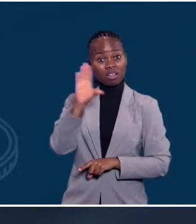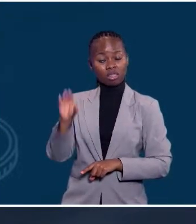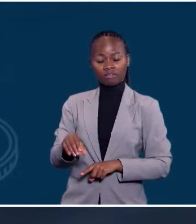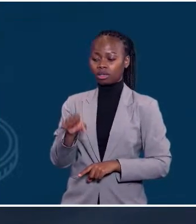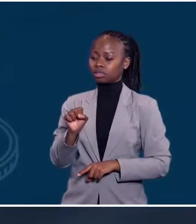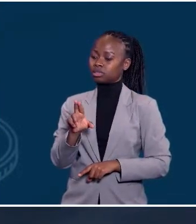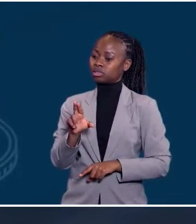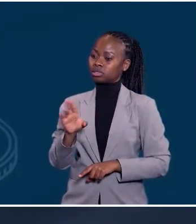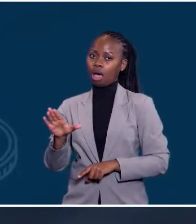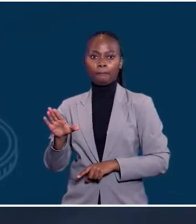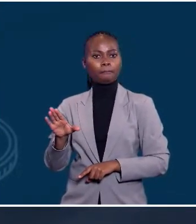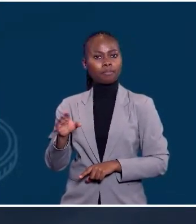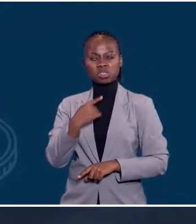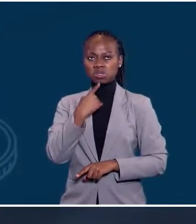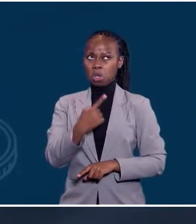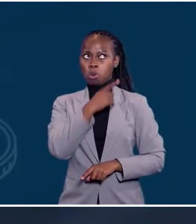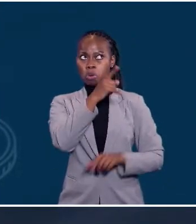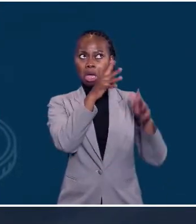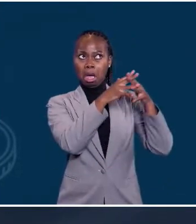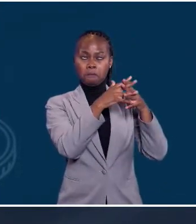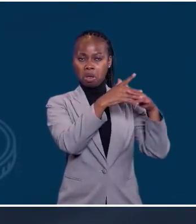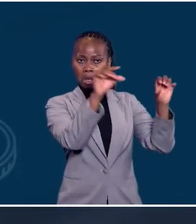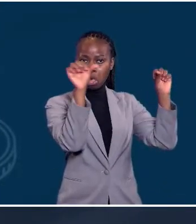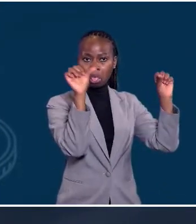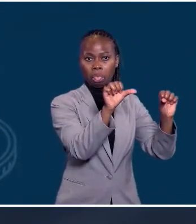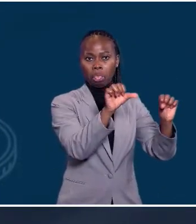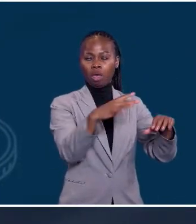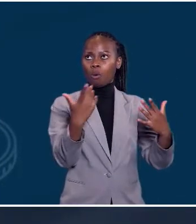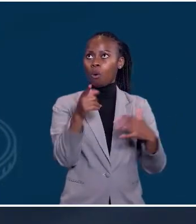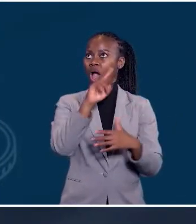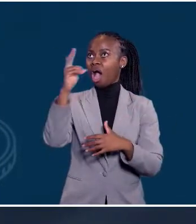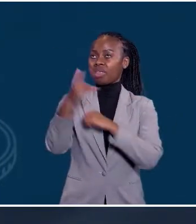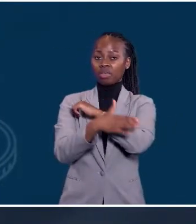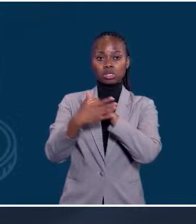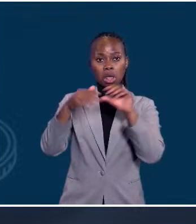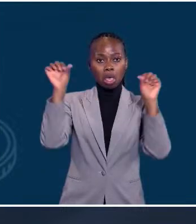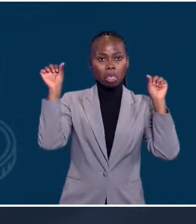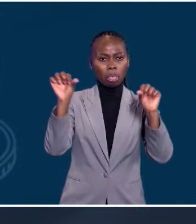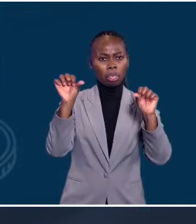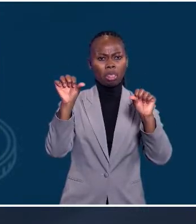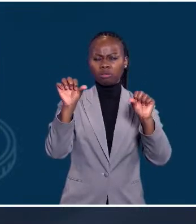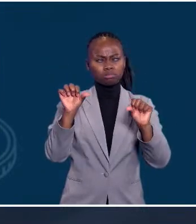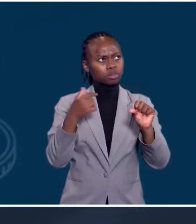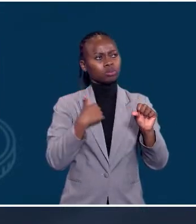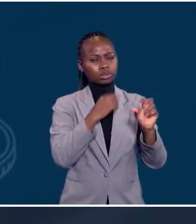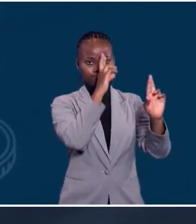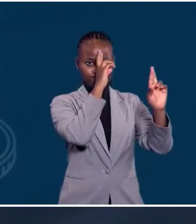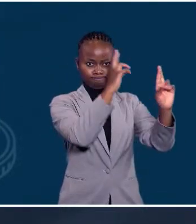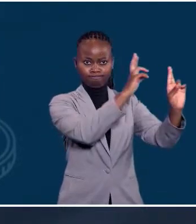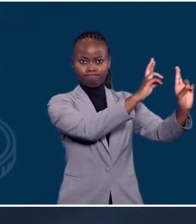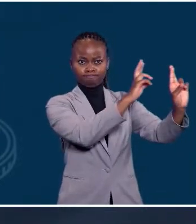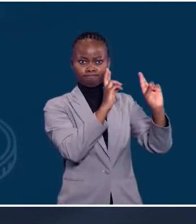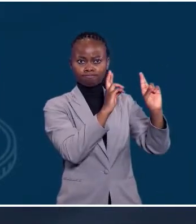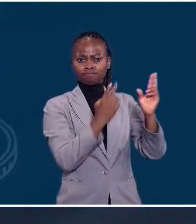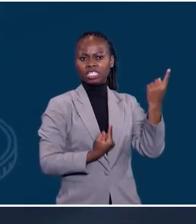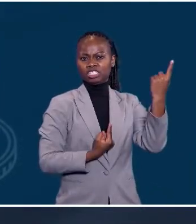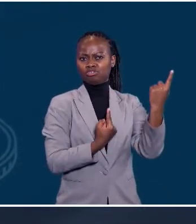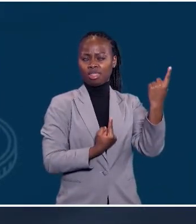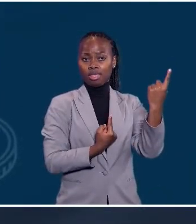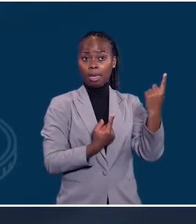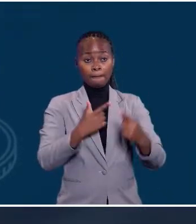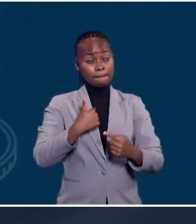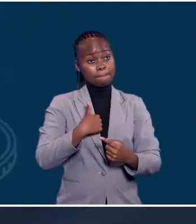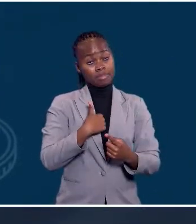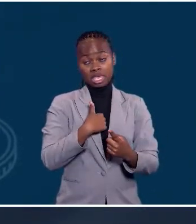Bank say any of that sort. The decorum is very simple. When asked about what I think about the US